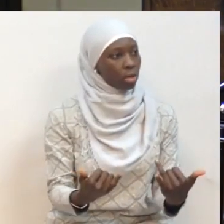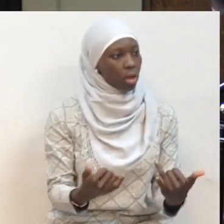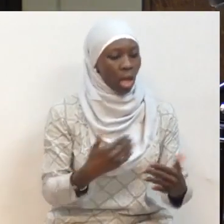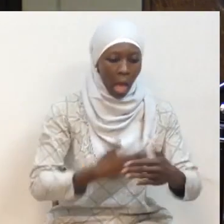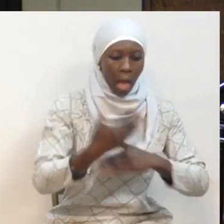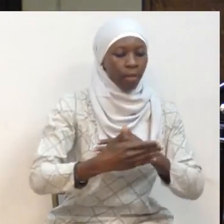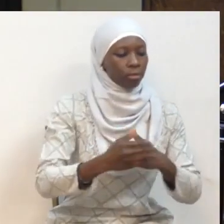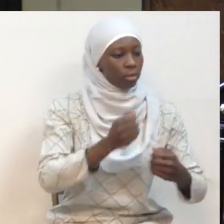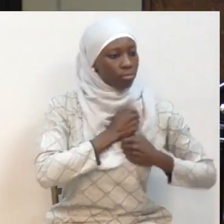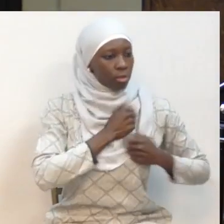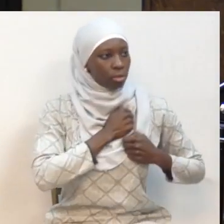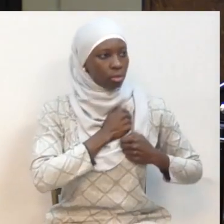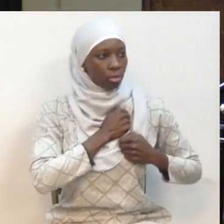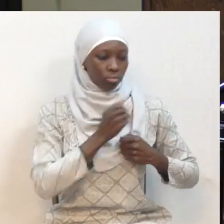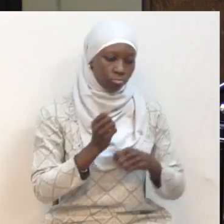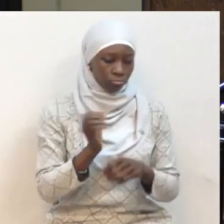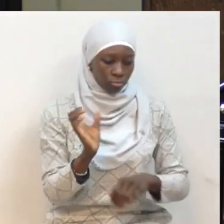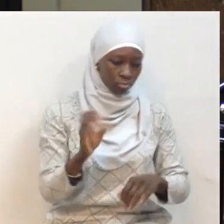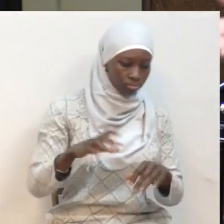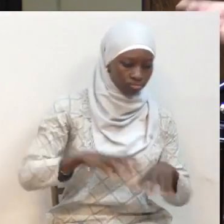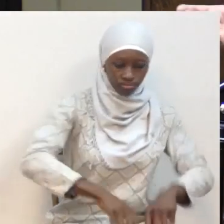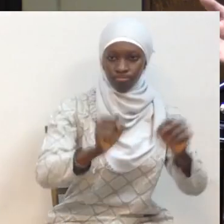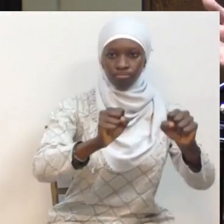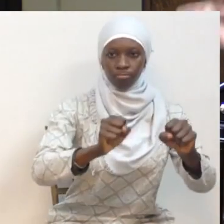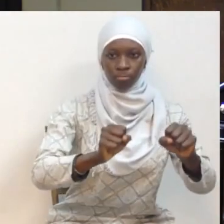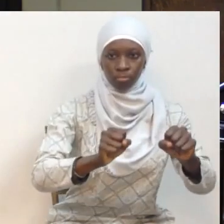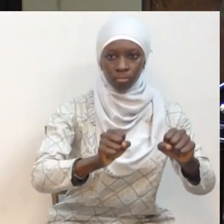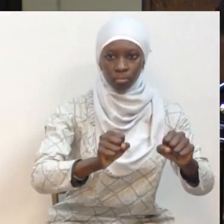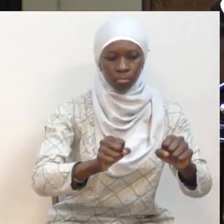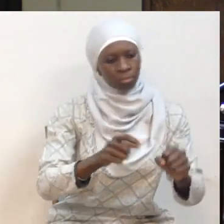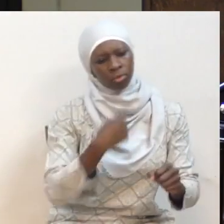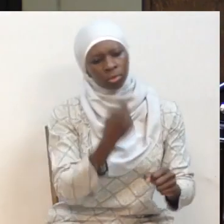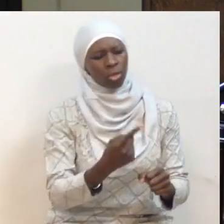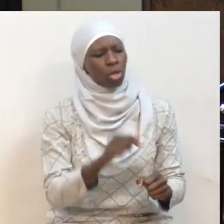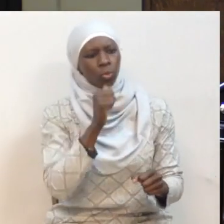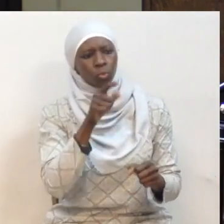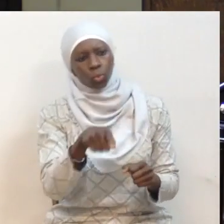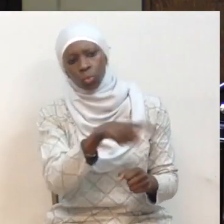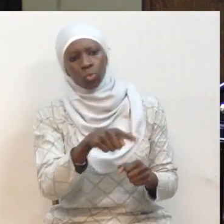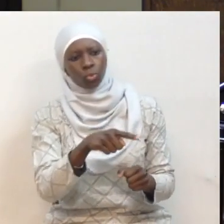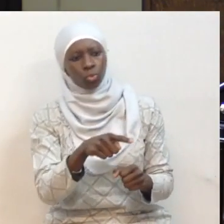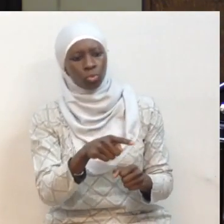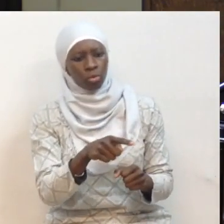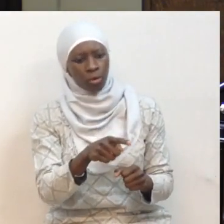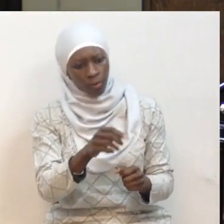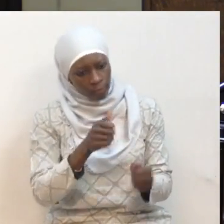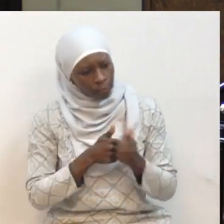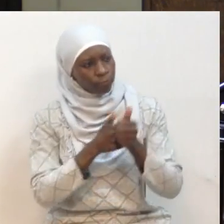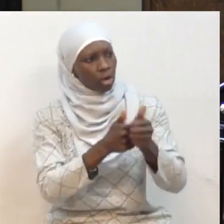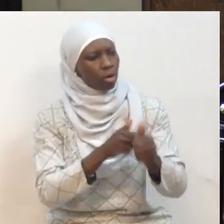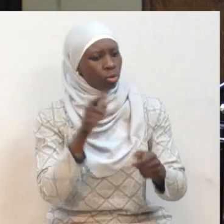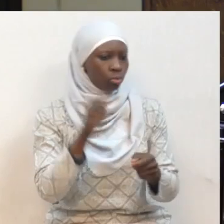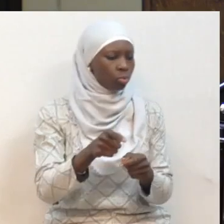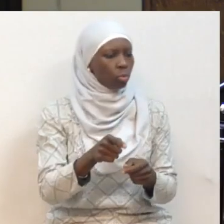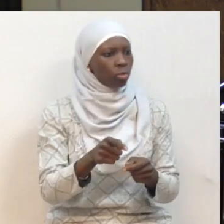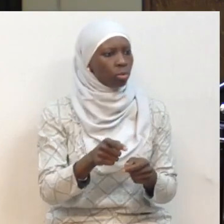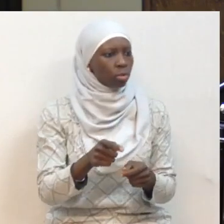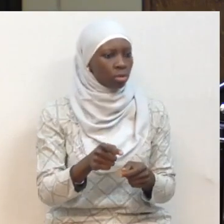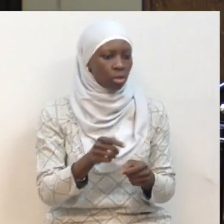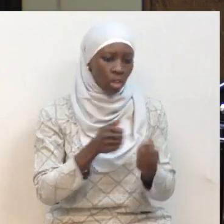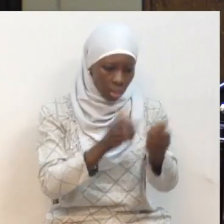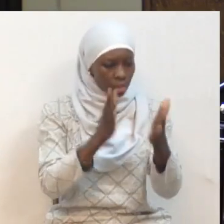you owe your leader the obedience and commitment? Doesn't Islam say you have to listen? Yeah, but the leader I